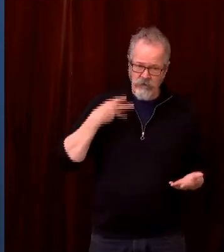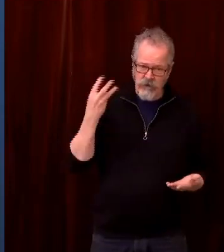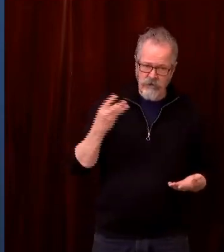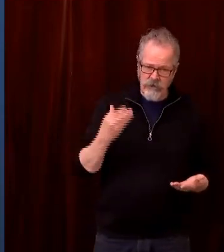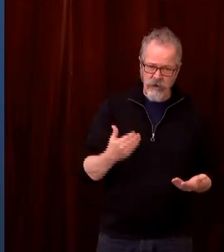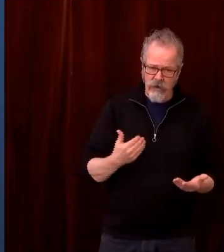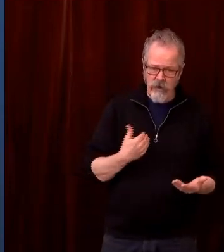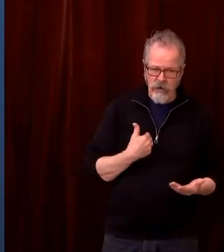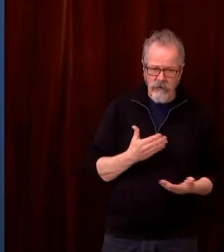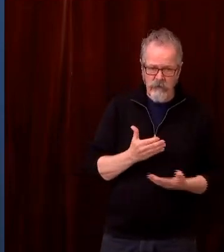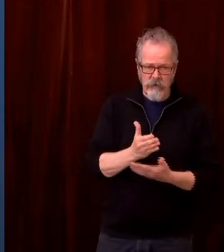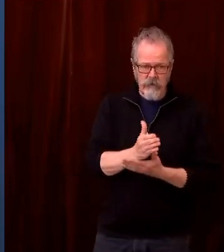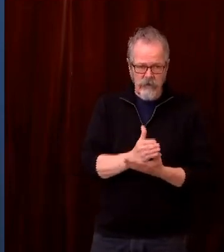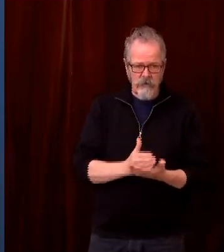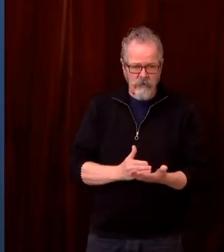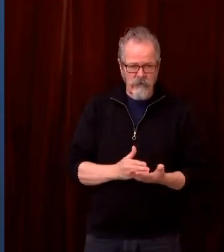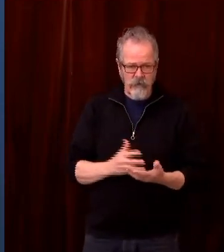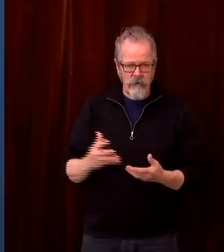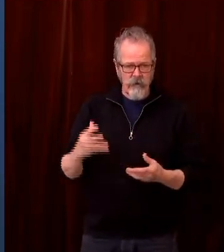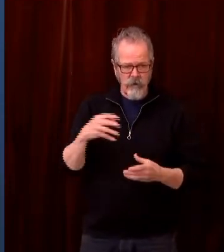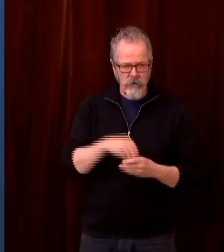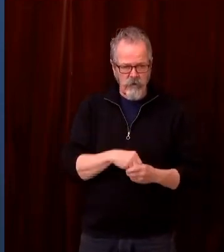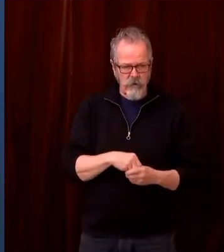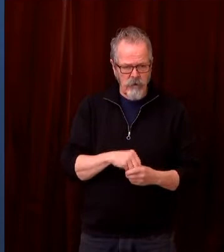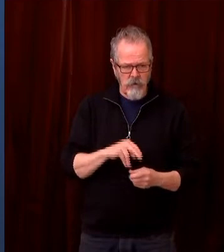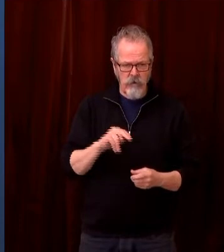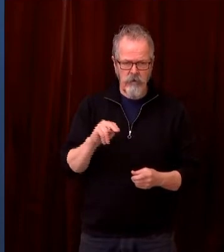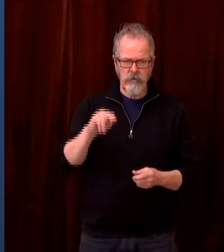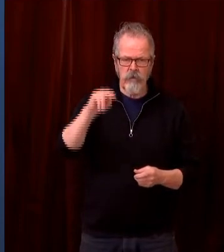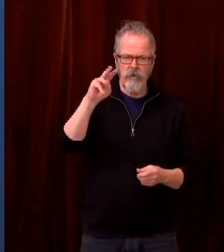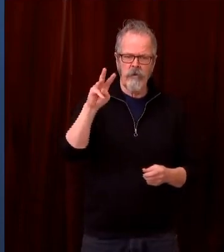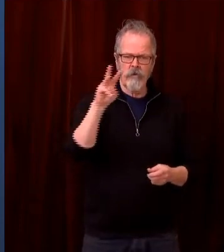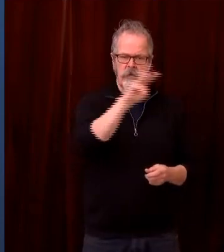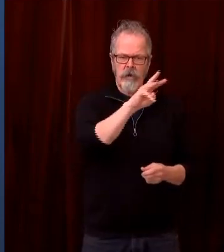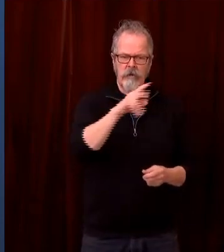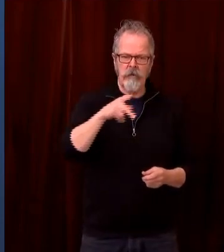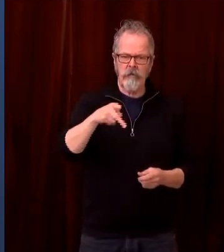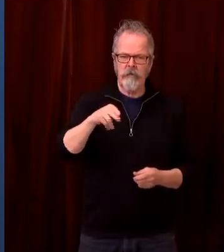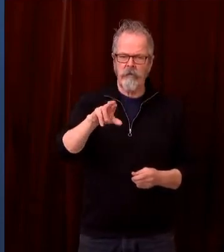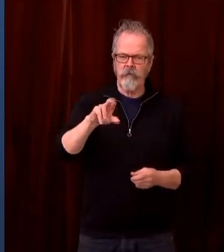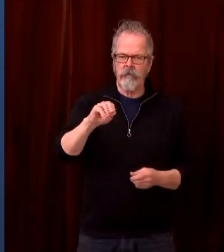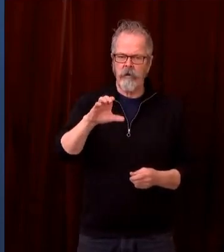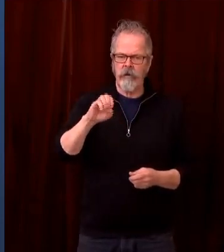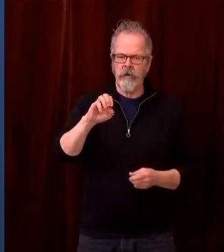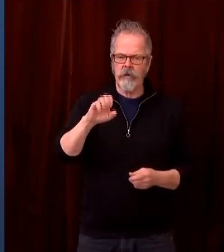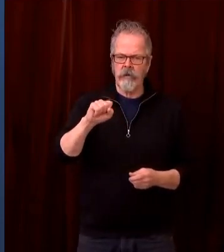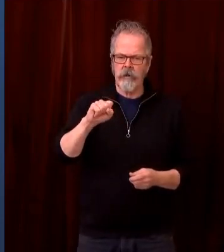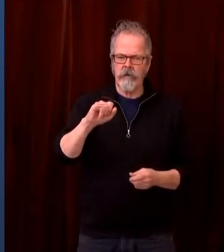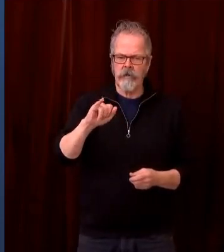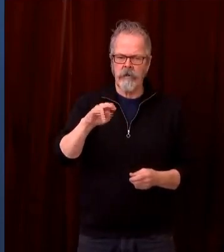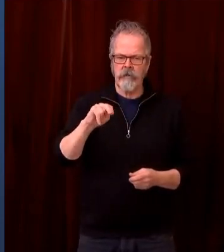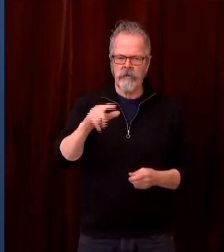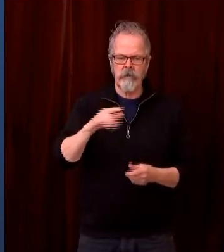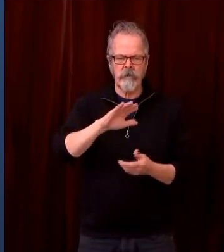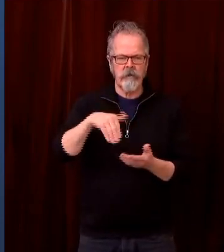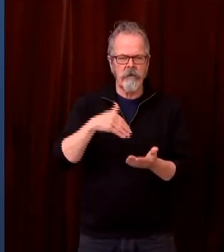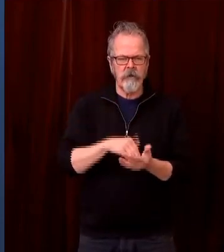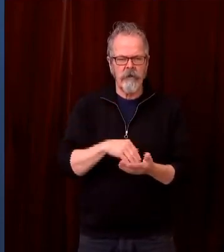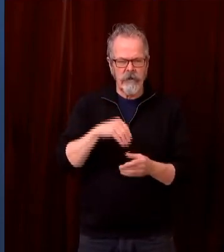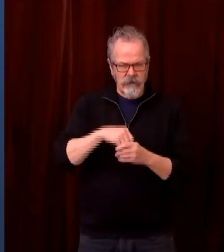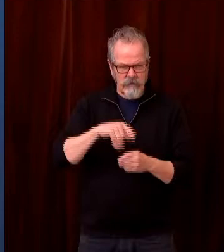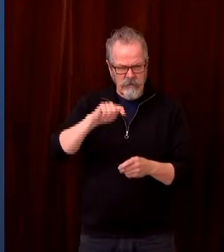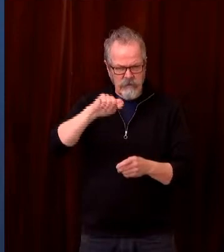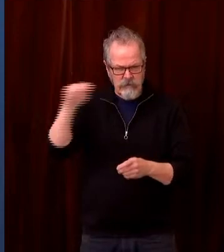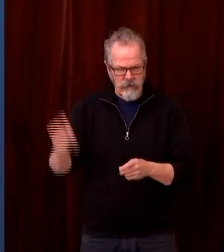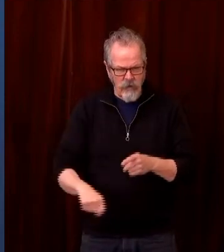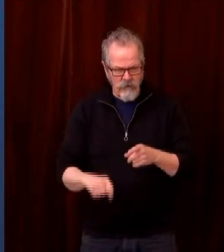Northwest Processing Center, be shut down? Well, I am supportive of the concept that private prisons are not the way